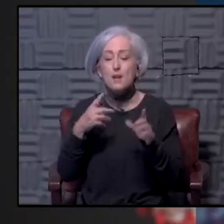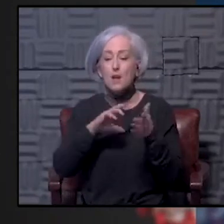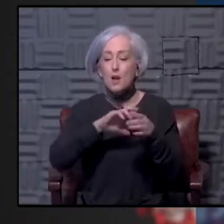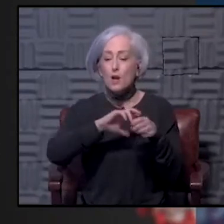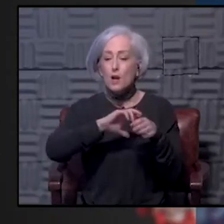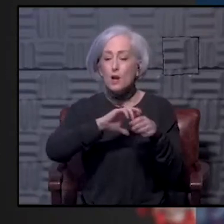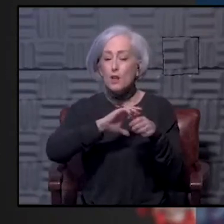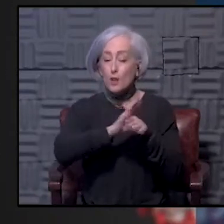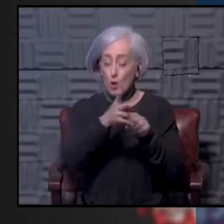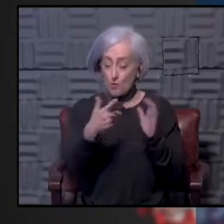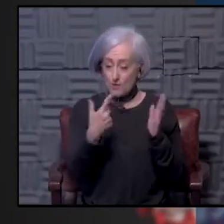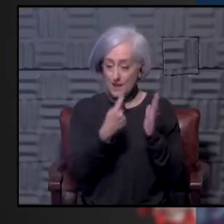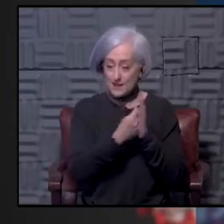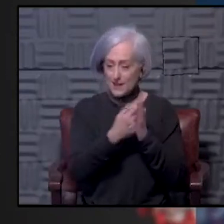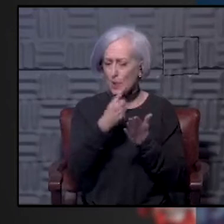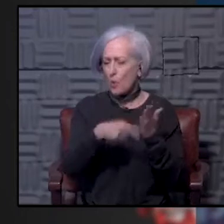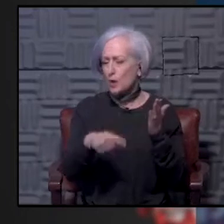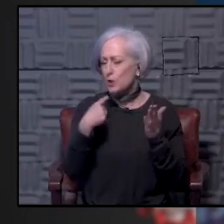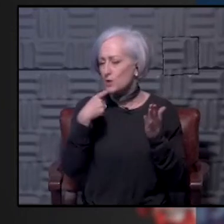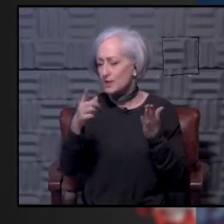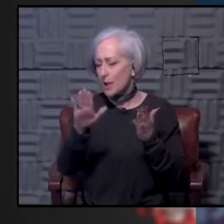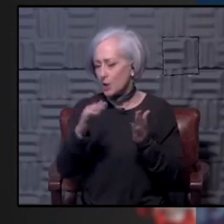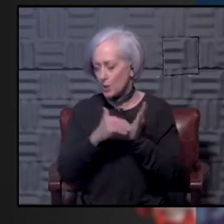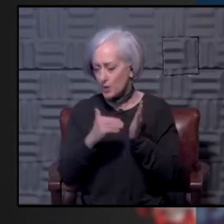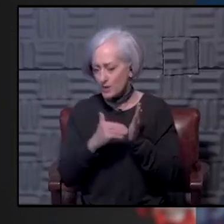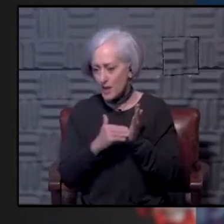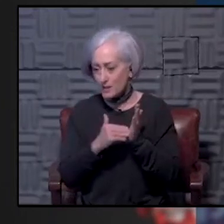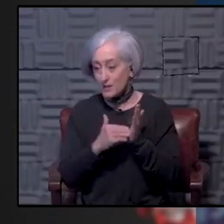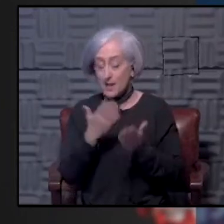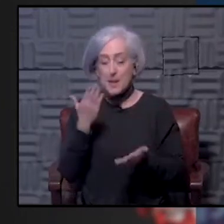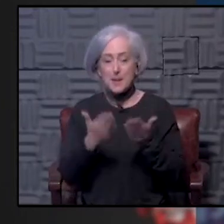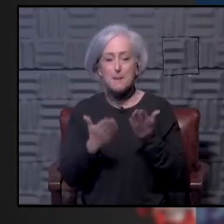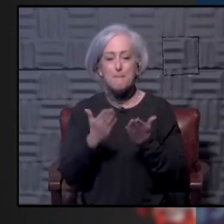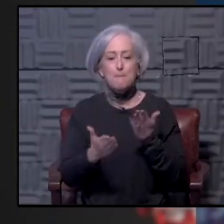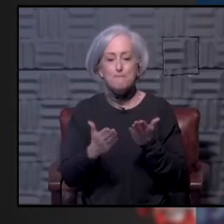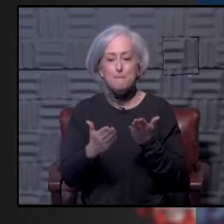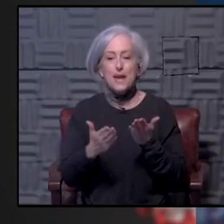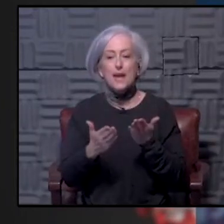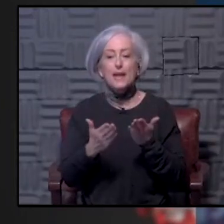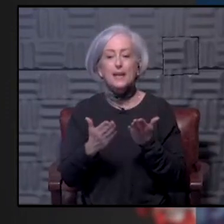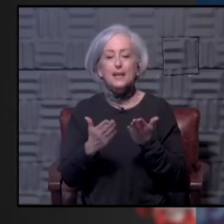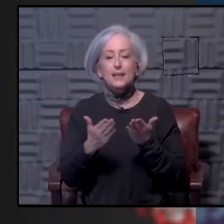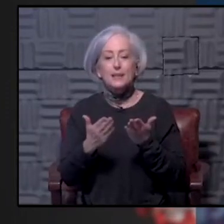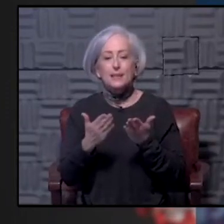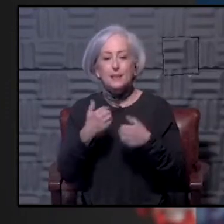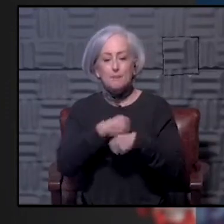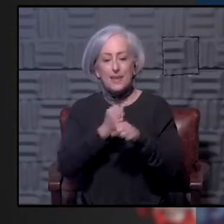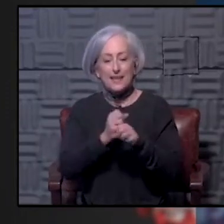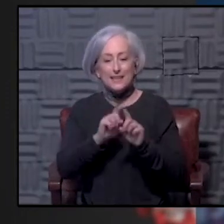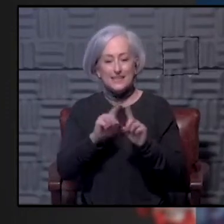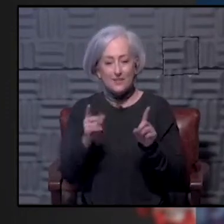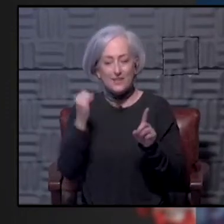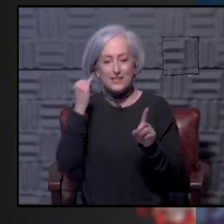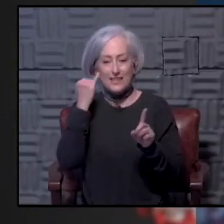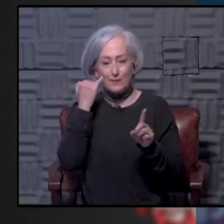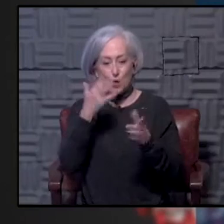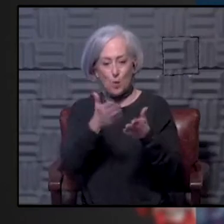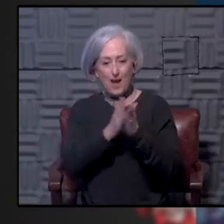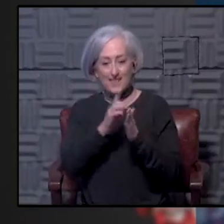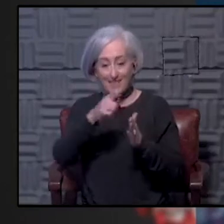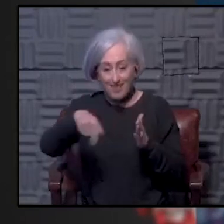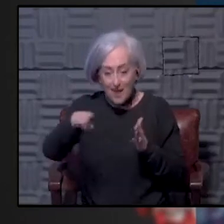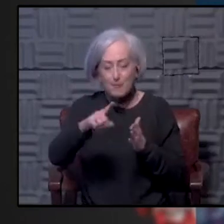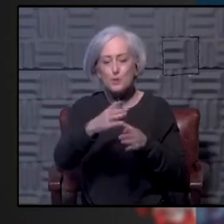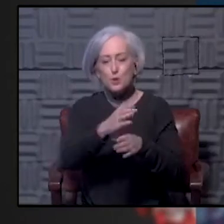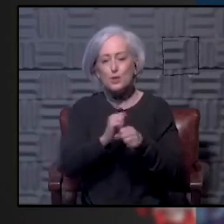And I've been told that it comes down to, it may make a difference where you ask them to give you your shot. That's on